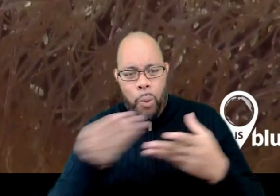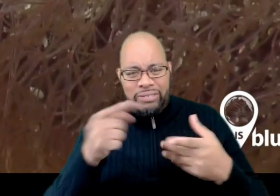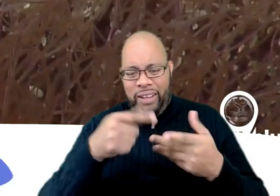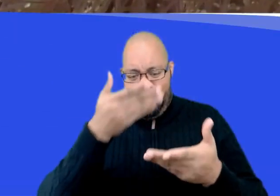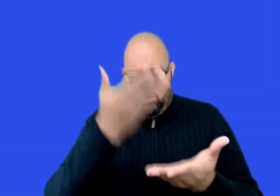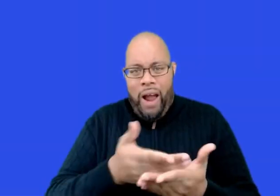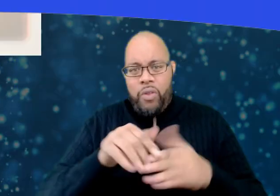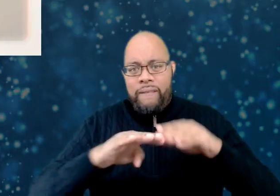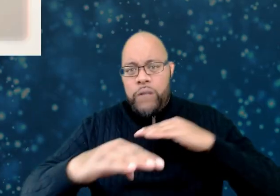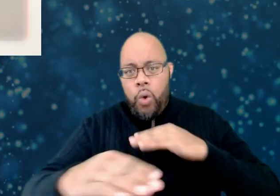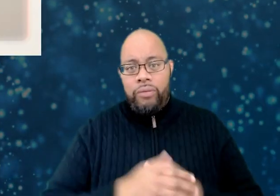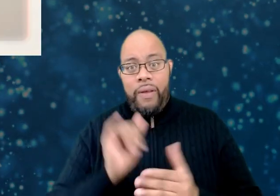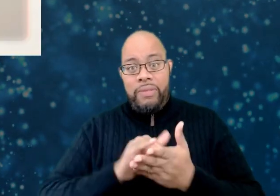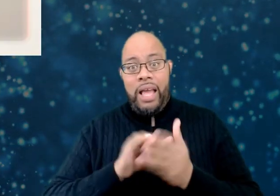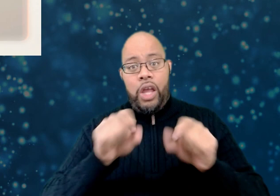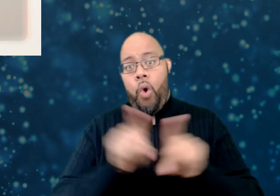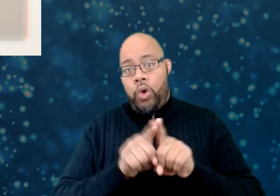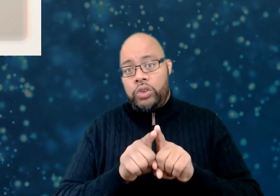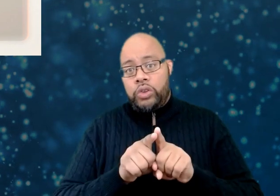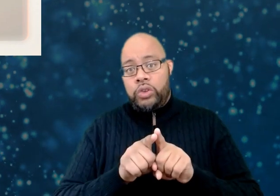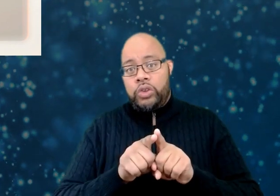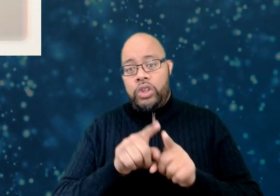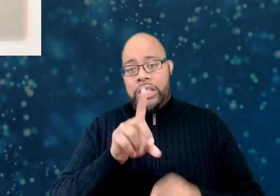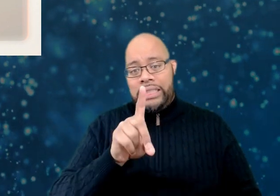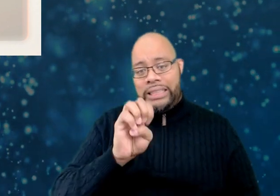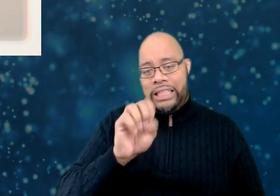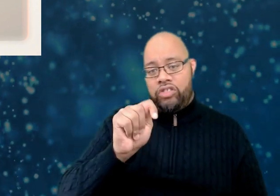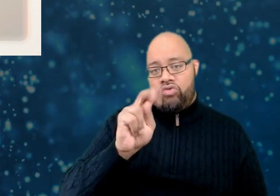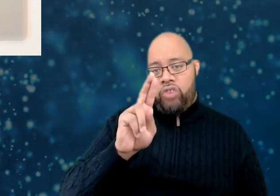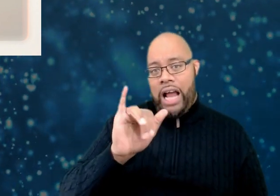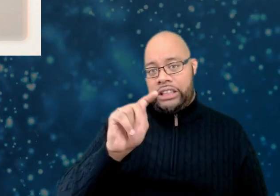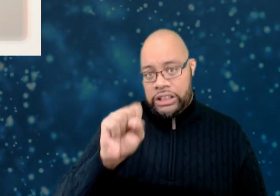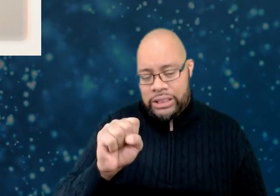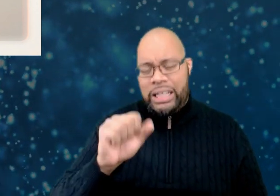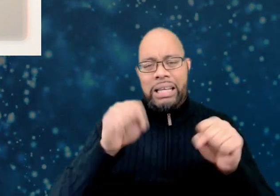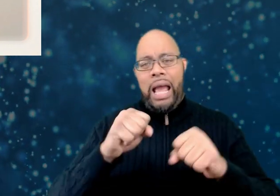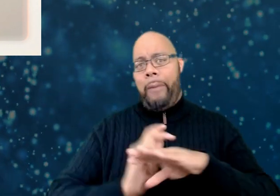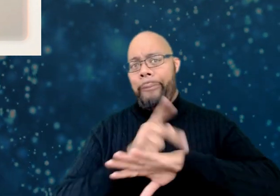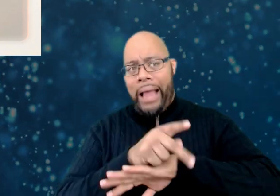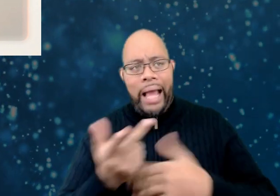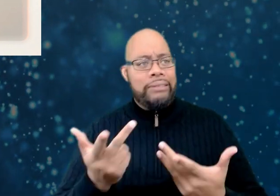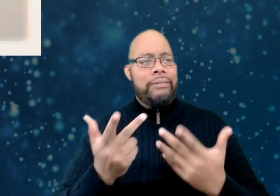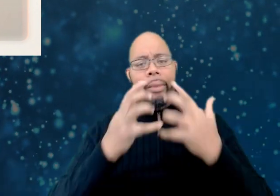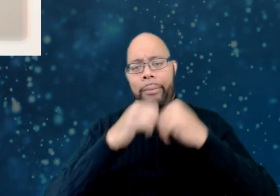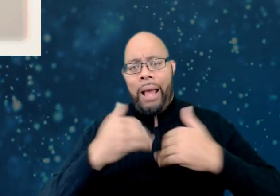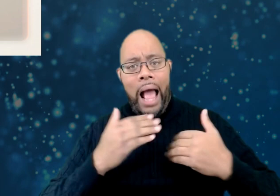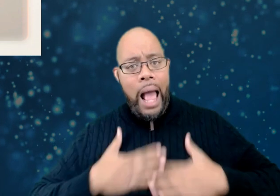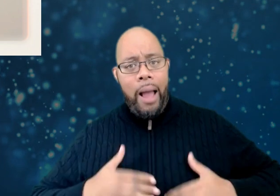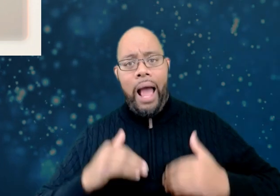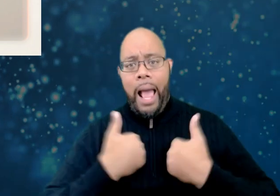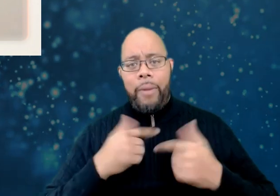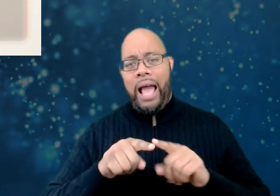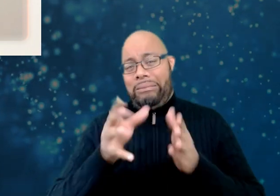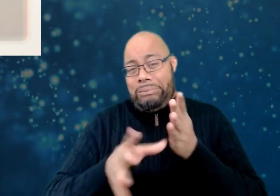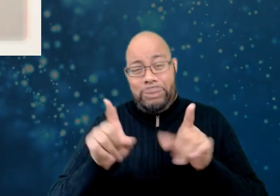that has sunk into the sediment. This waste can also be called detritus and can be made of rotting plants, decaying animals,